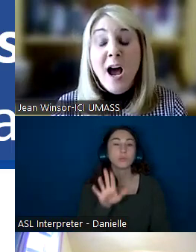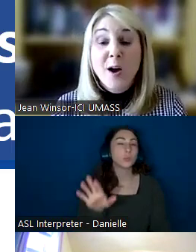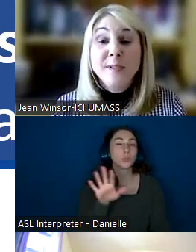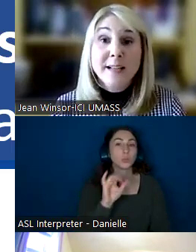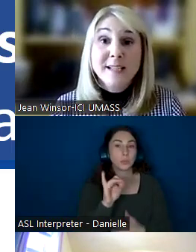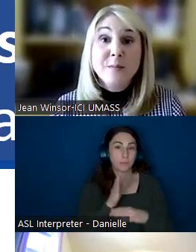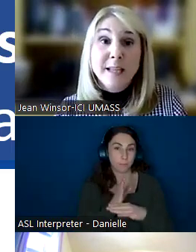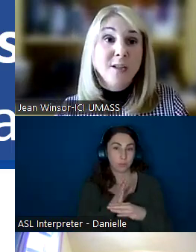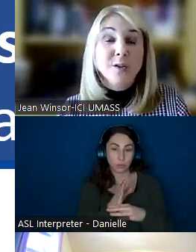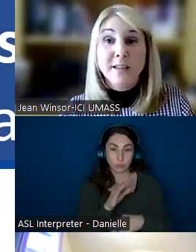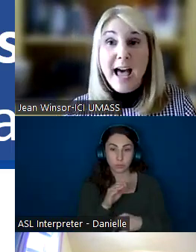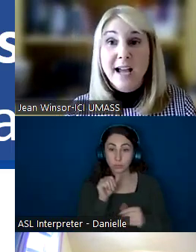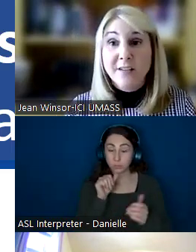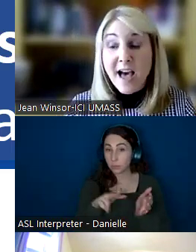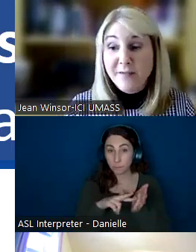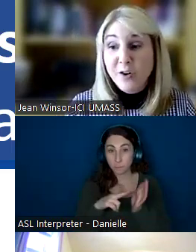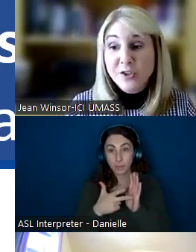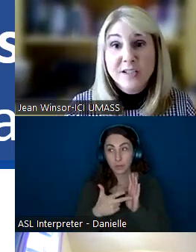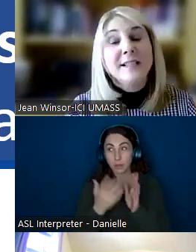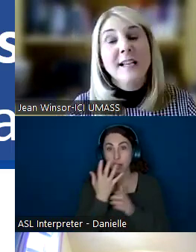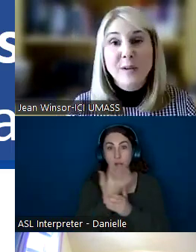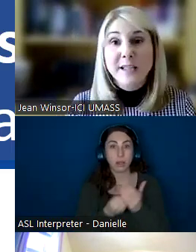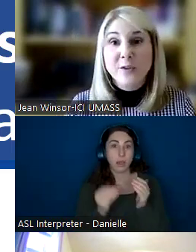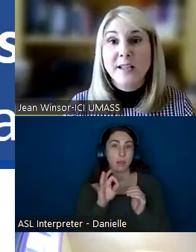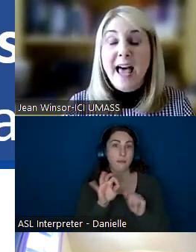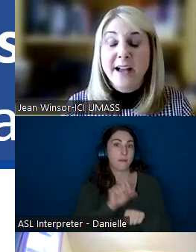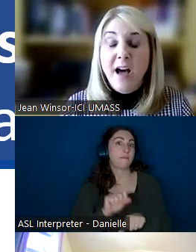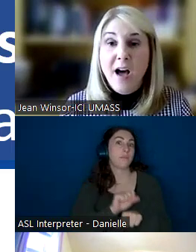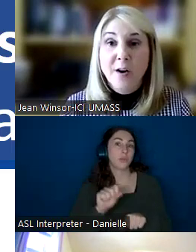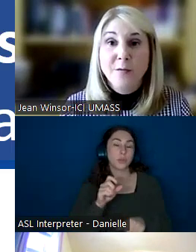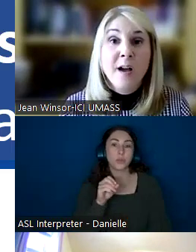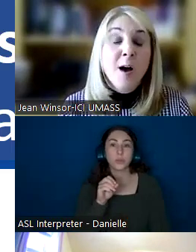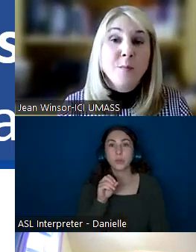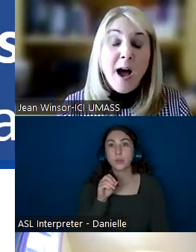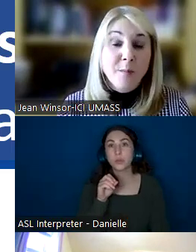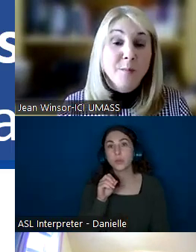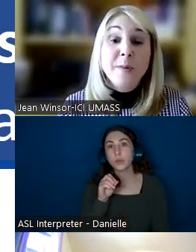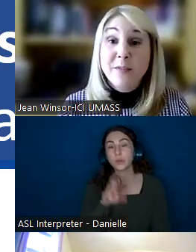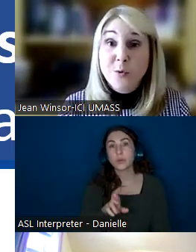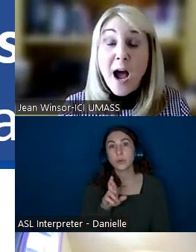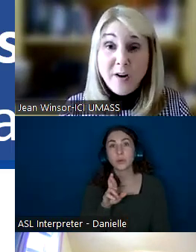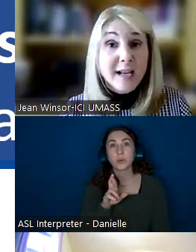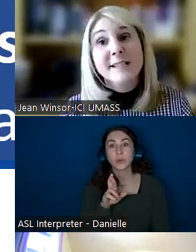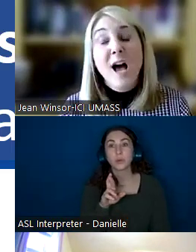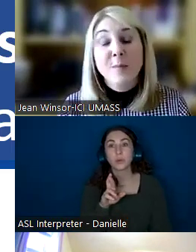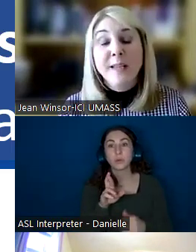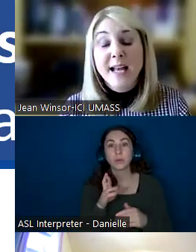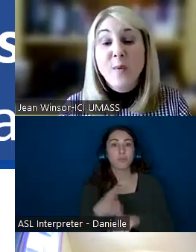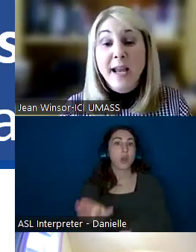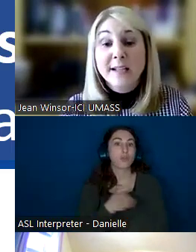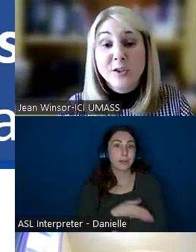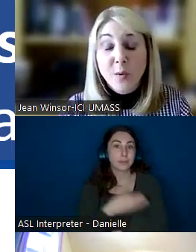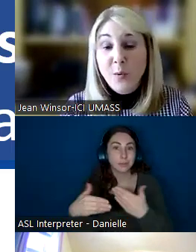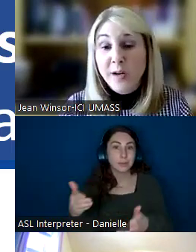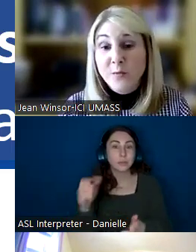average doesn't mean that there's a lack of effort, doesn't mean that there's a lack of even progress. And that's